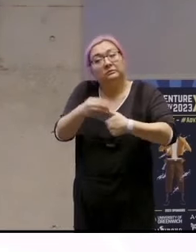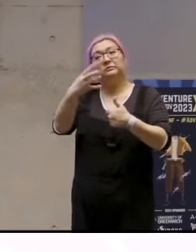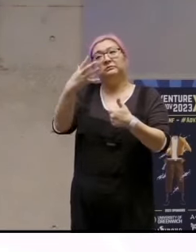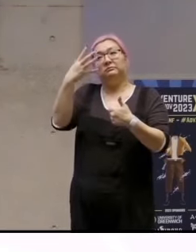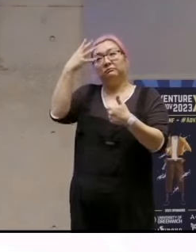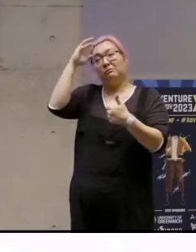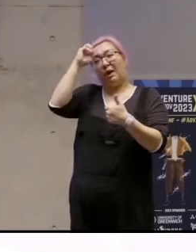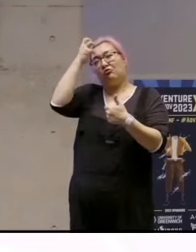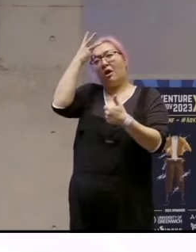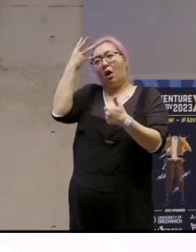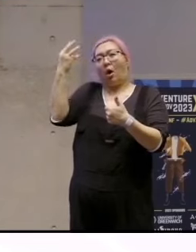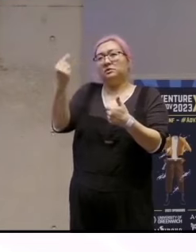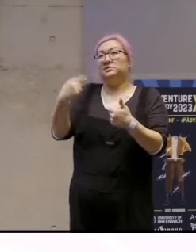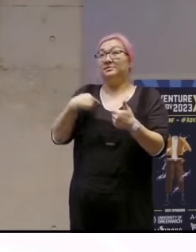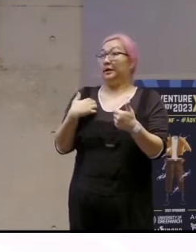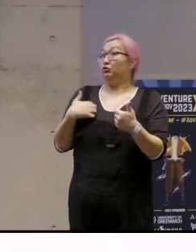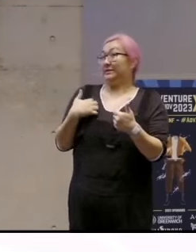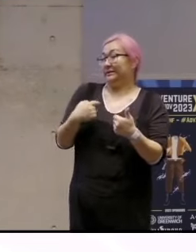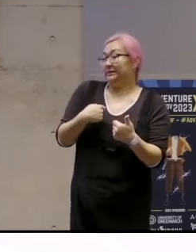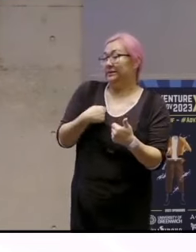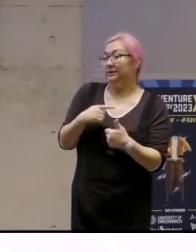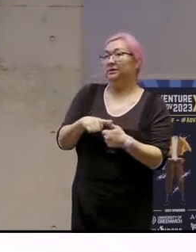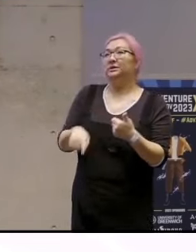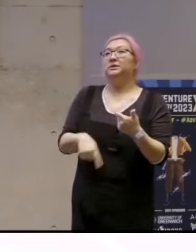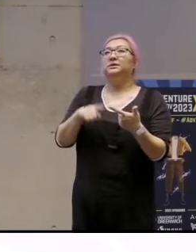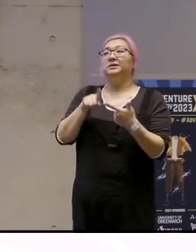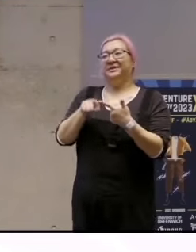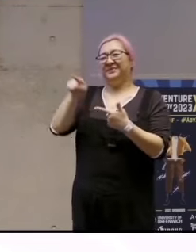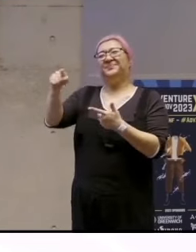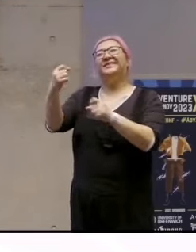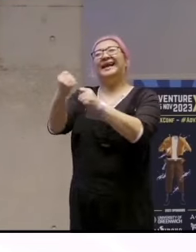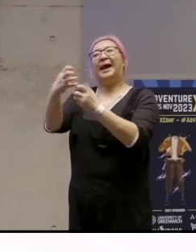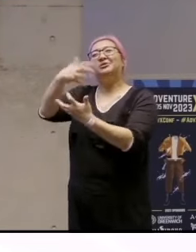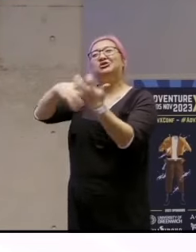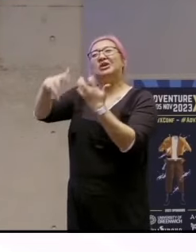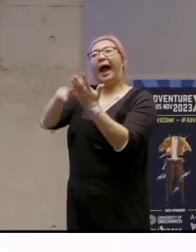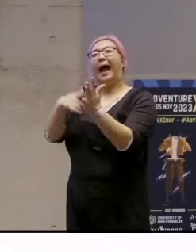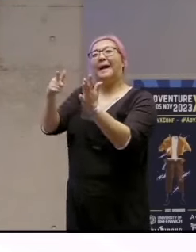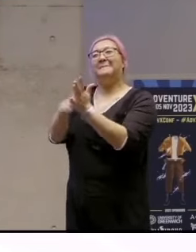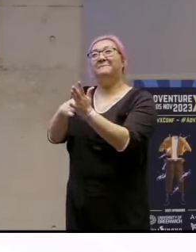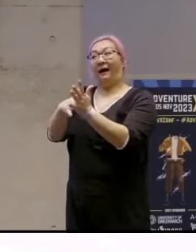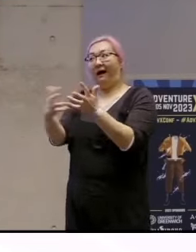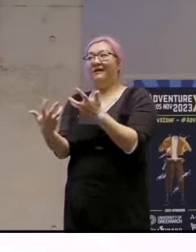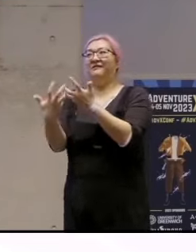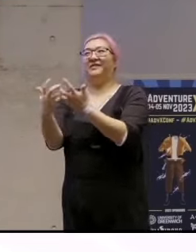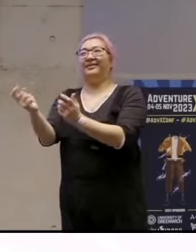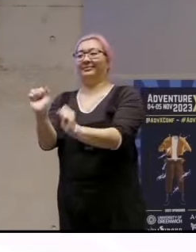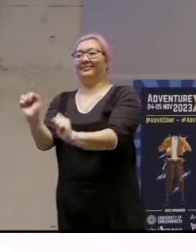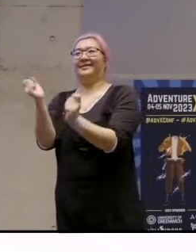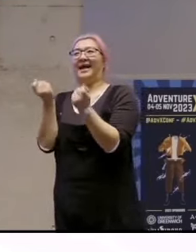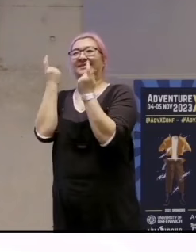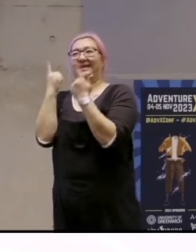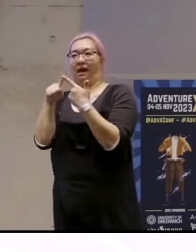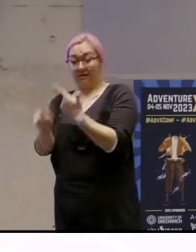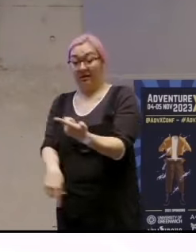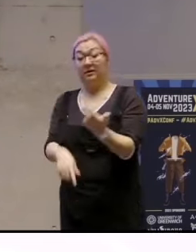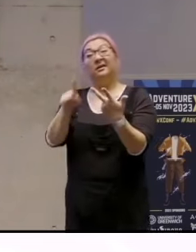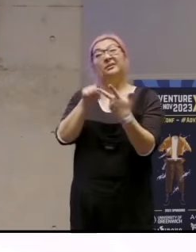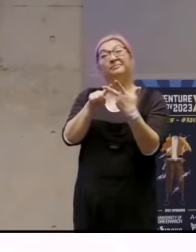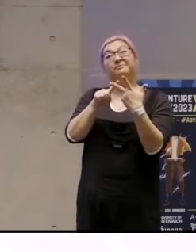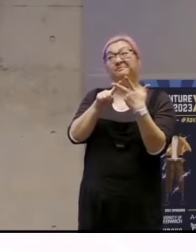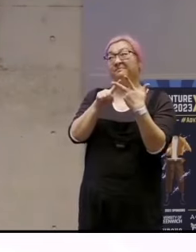interesting. It fitted the theme of the game jam. And it was also because games don't usually cover this. So